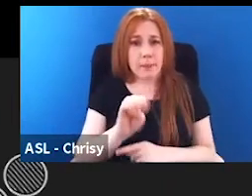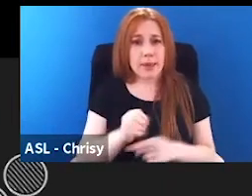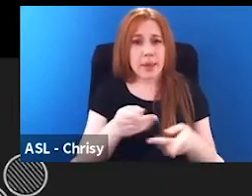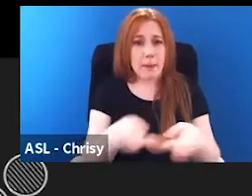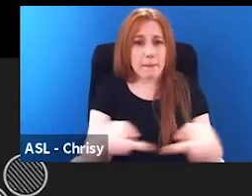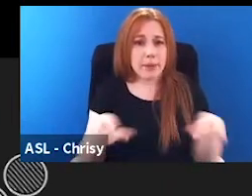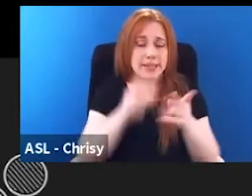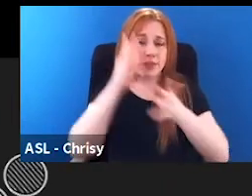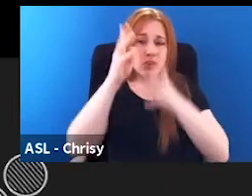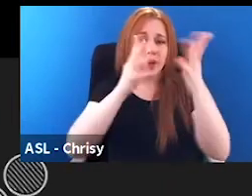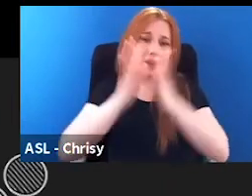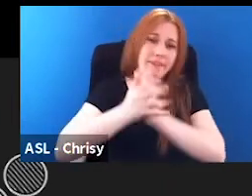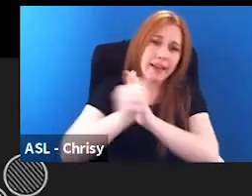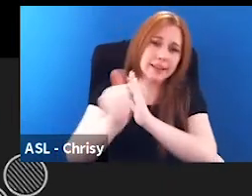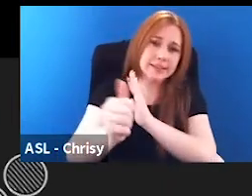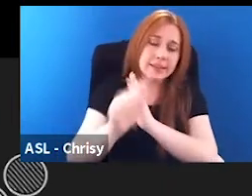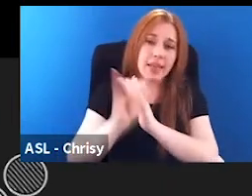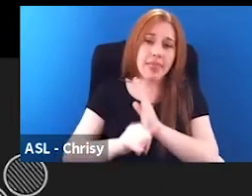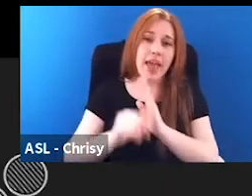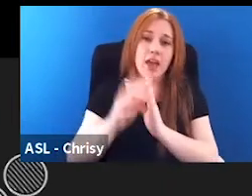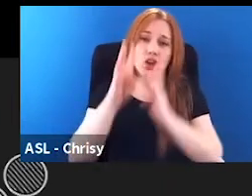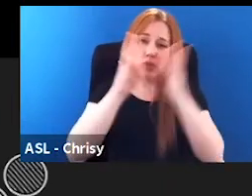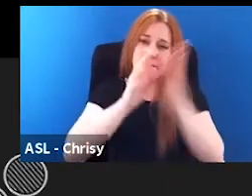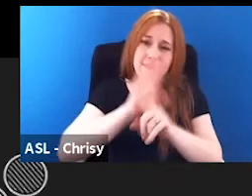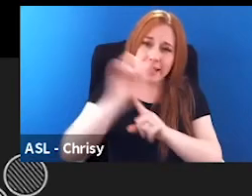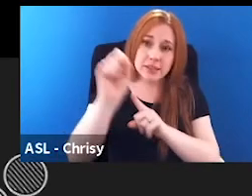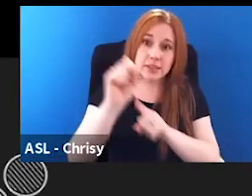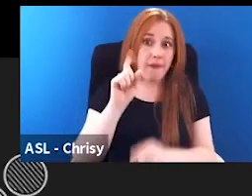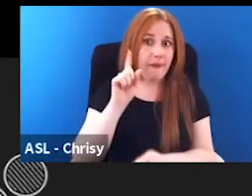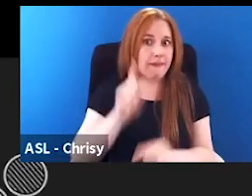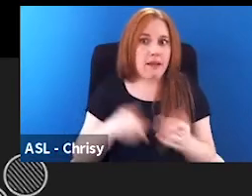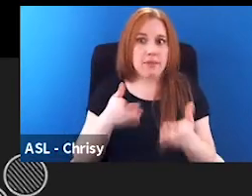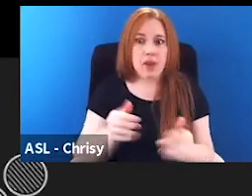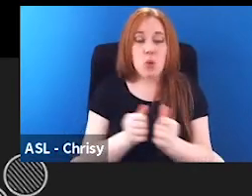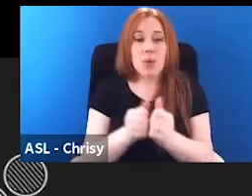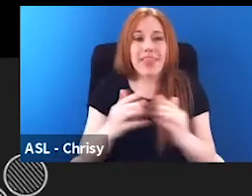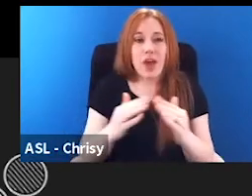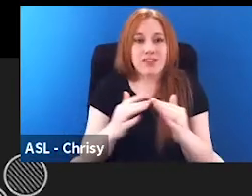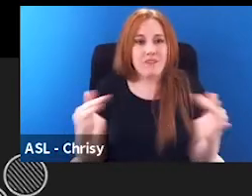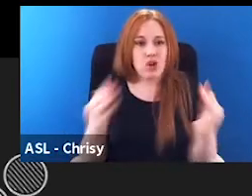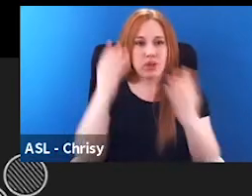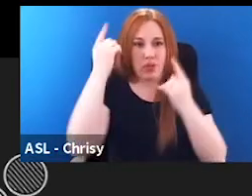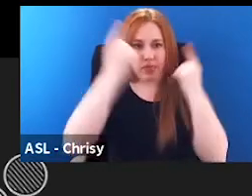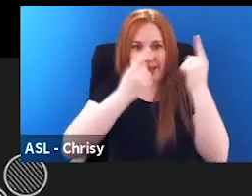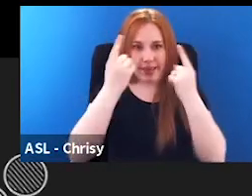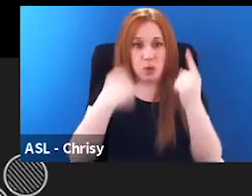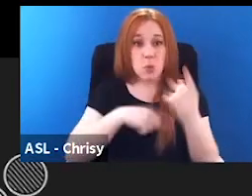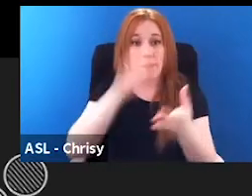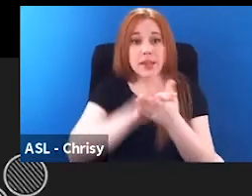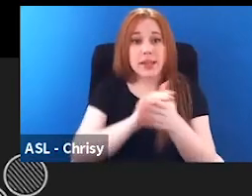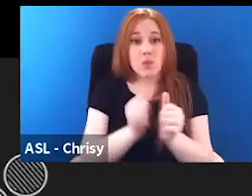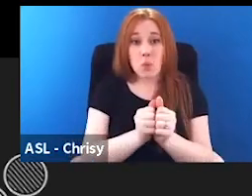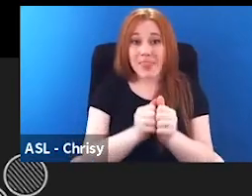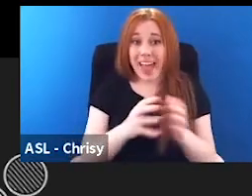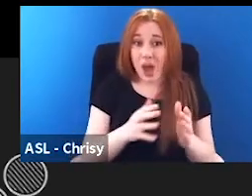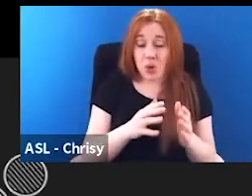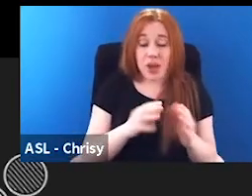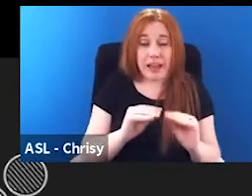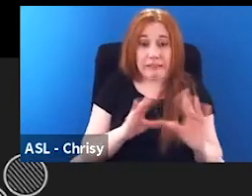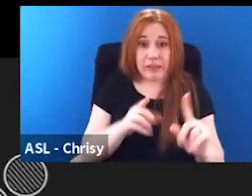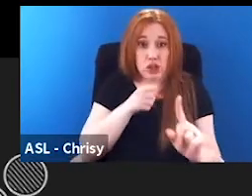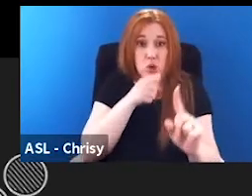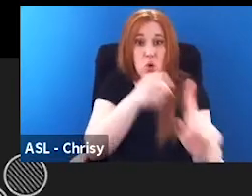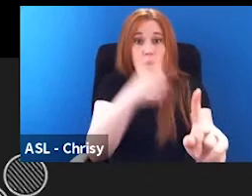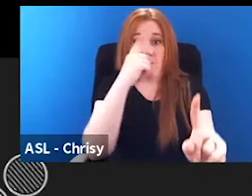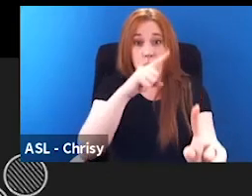excellence, and that creative excellence cannot exist without a more diverse thought. We believe that without a clear trajectory for the Black